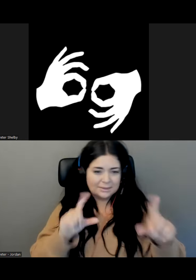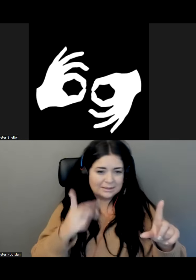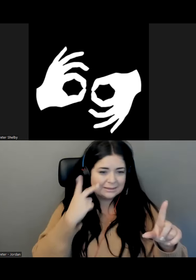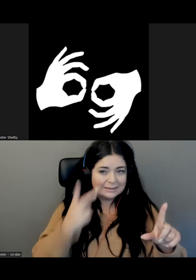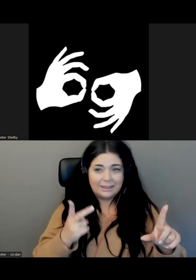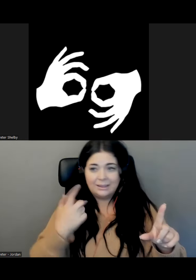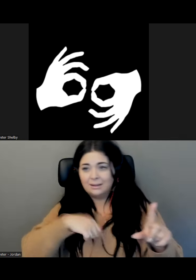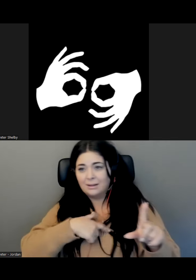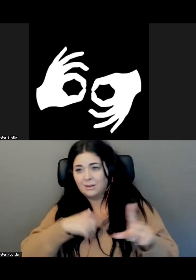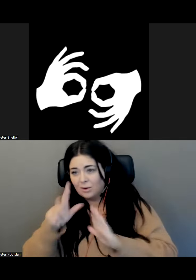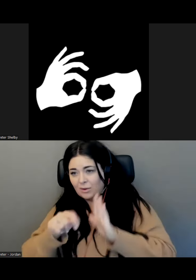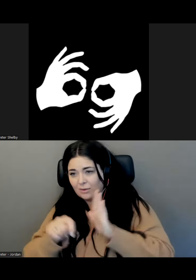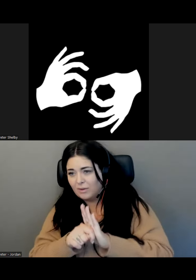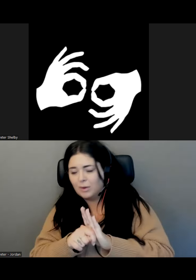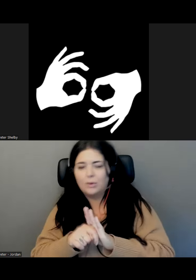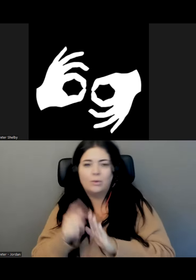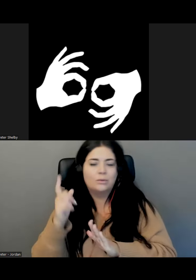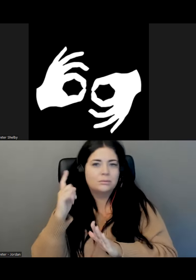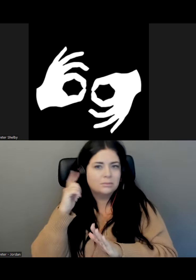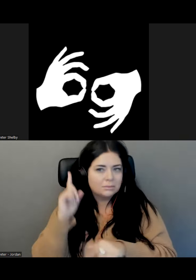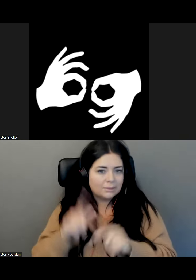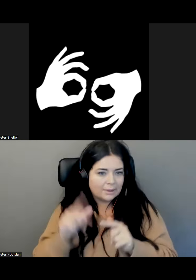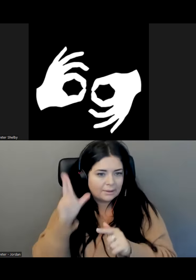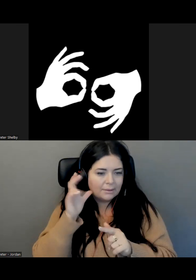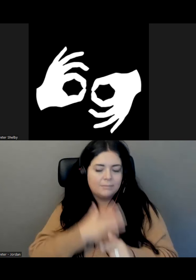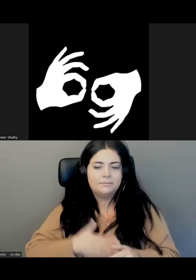the presentation. Will do.